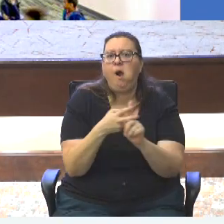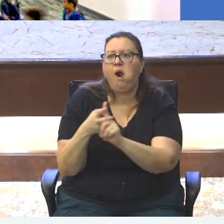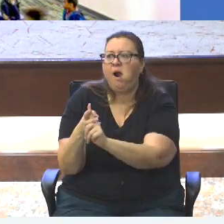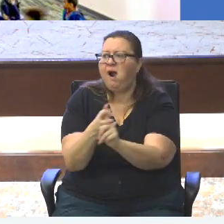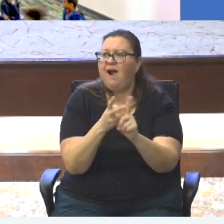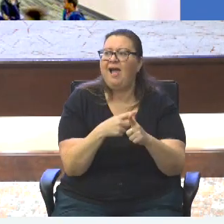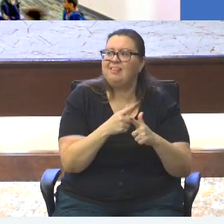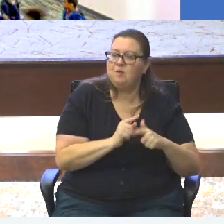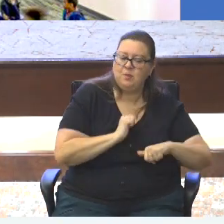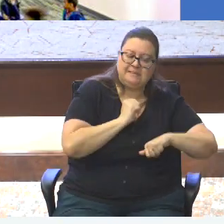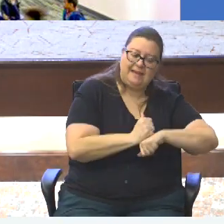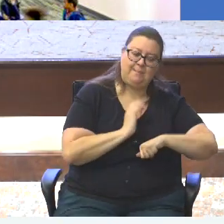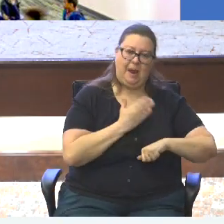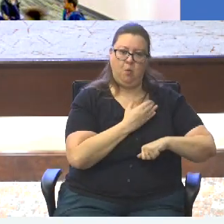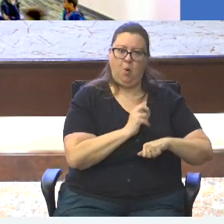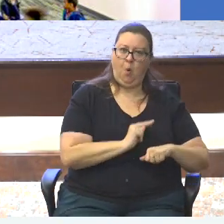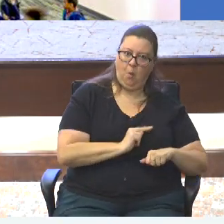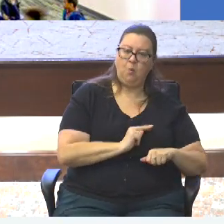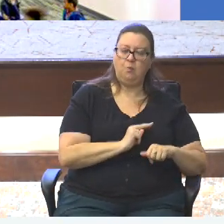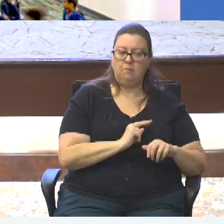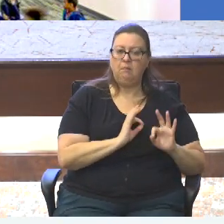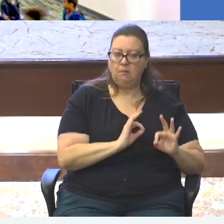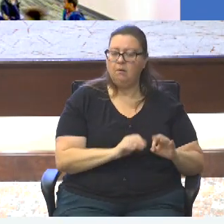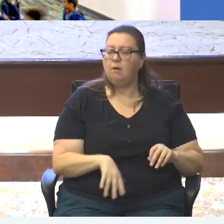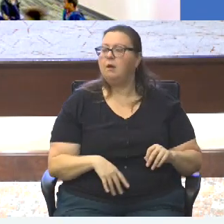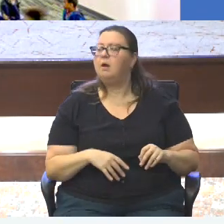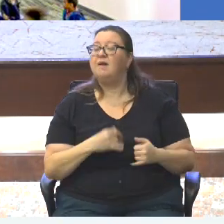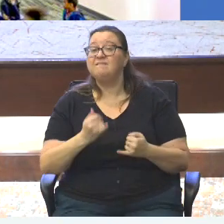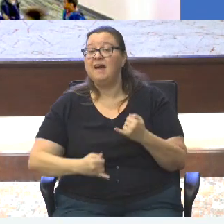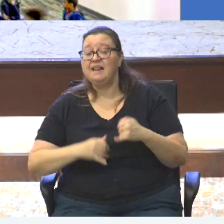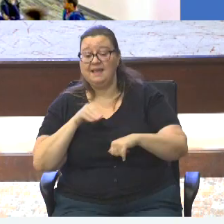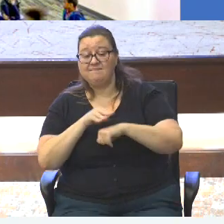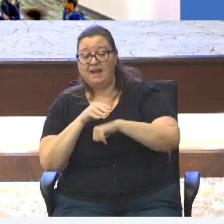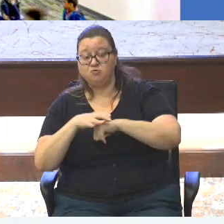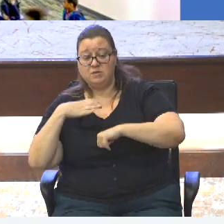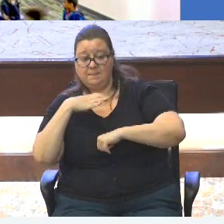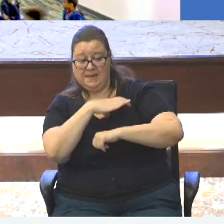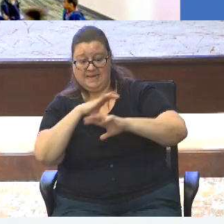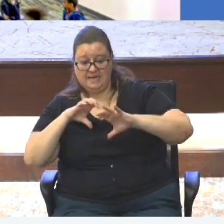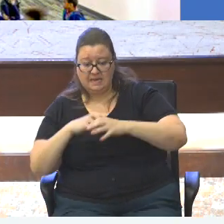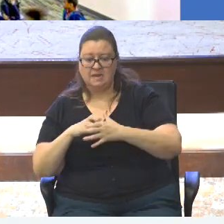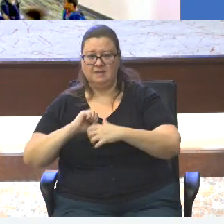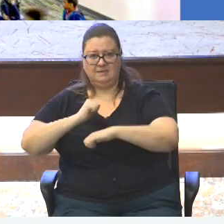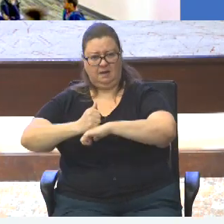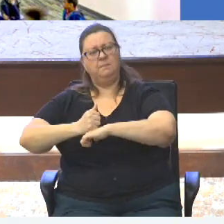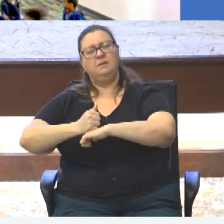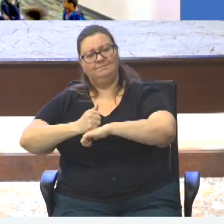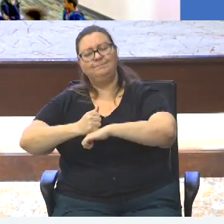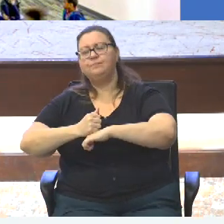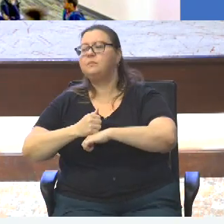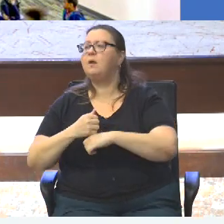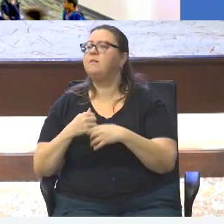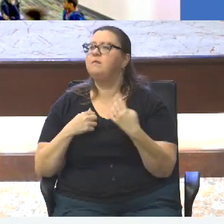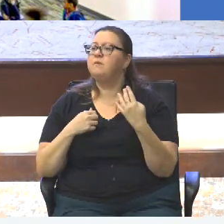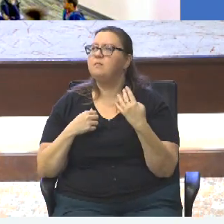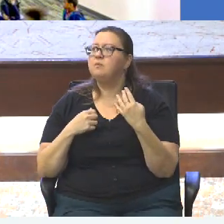technology integration. And then finally, the advisory committee formation. They established